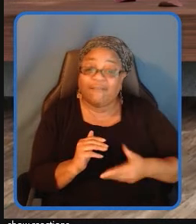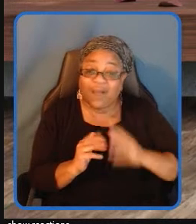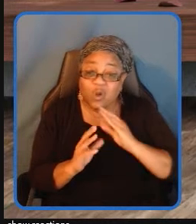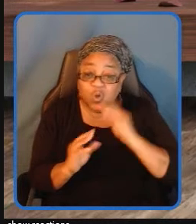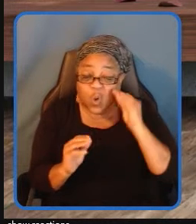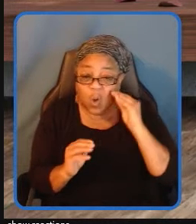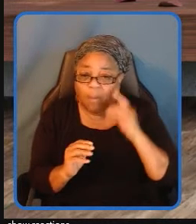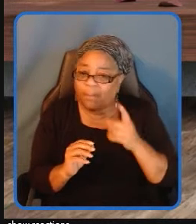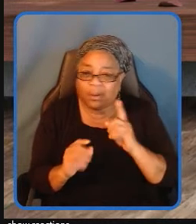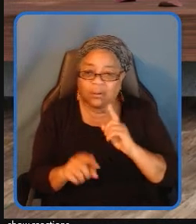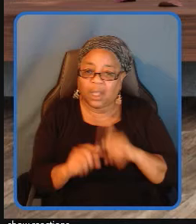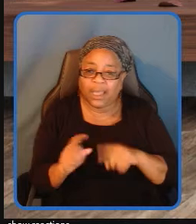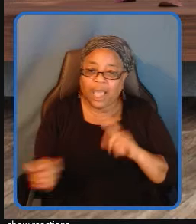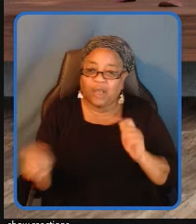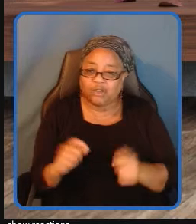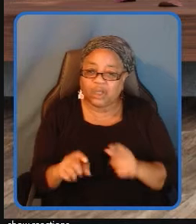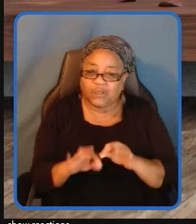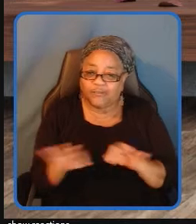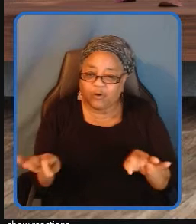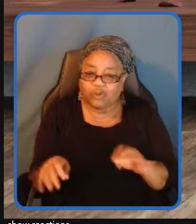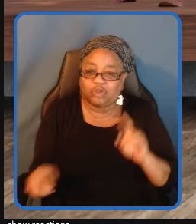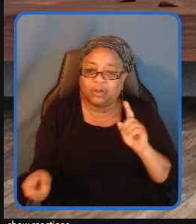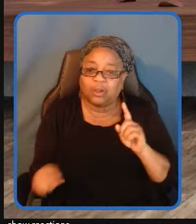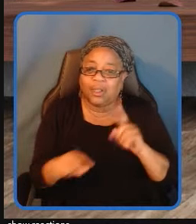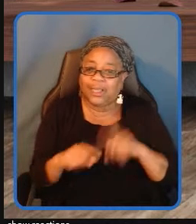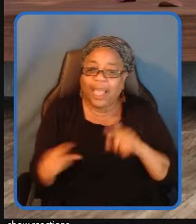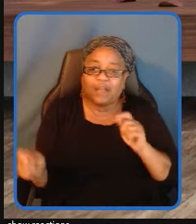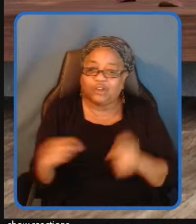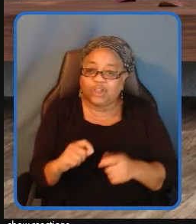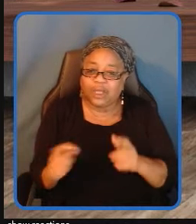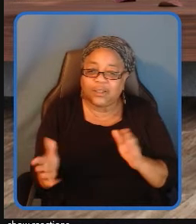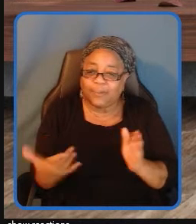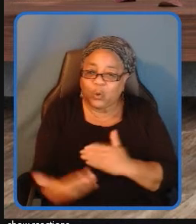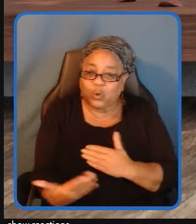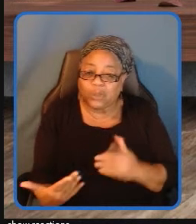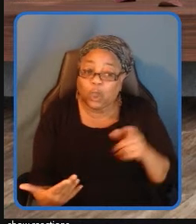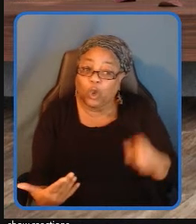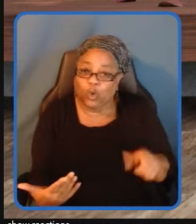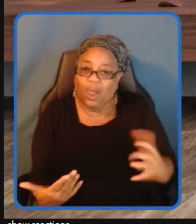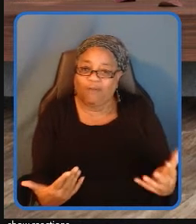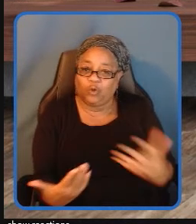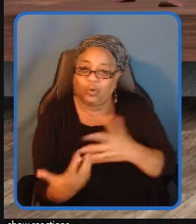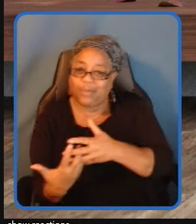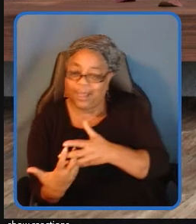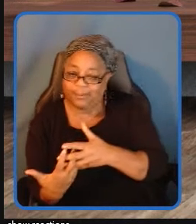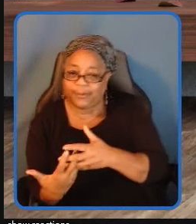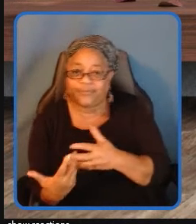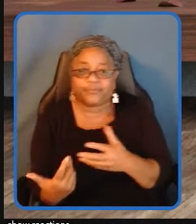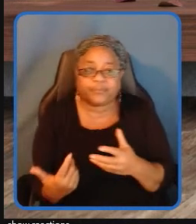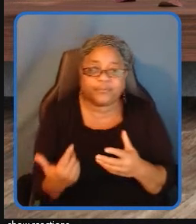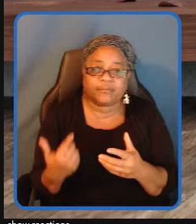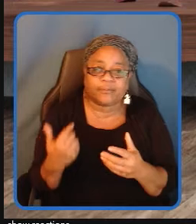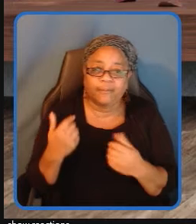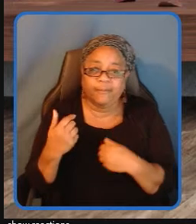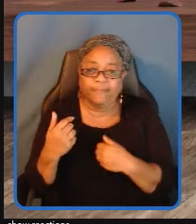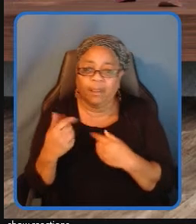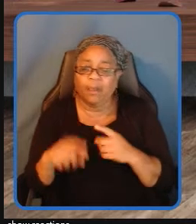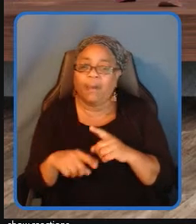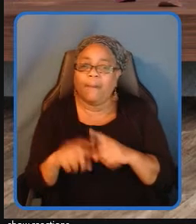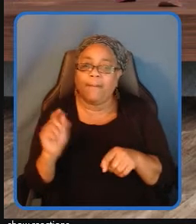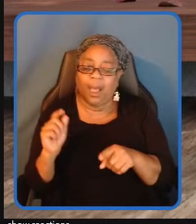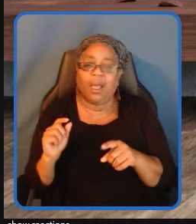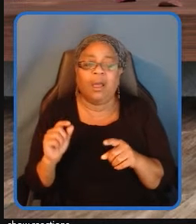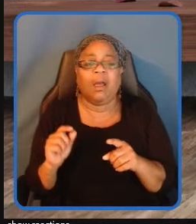change the music. They can't change the color. It's like, you have to adapt. Belonging says, no, you're coming in with your full